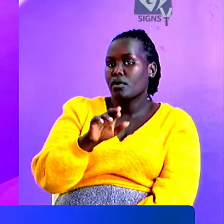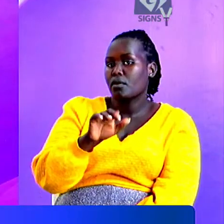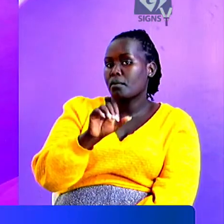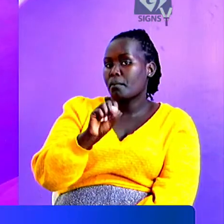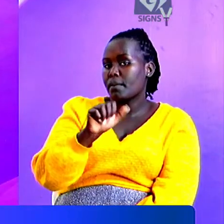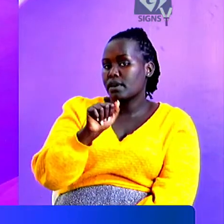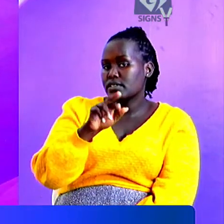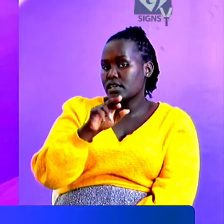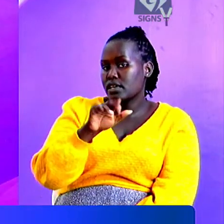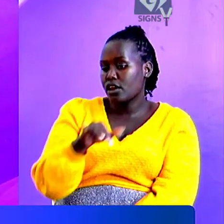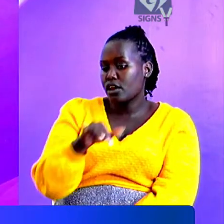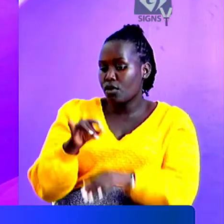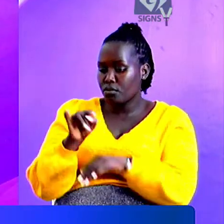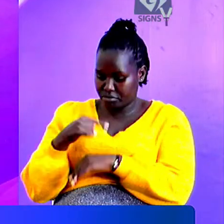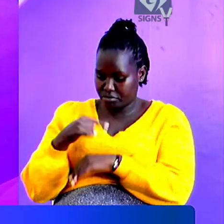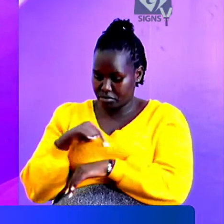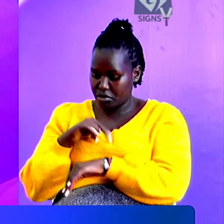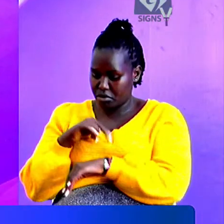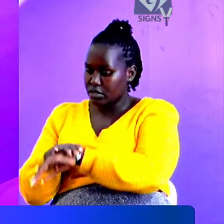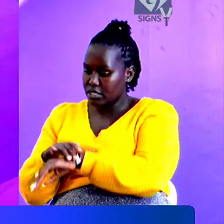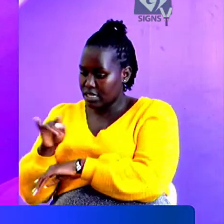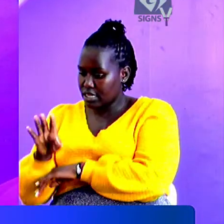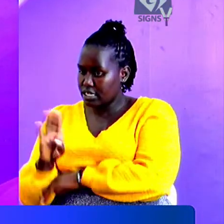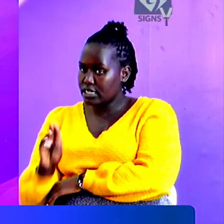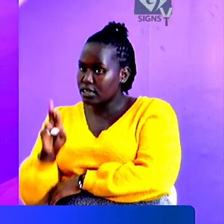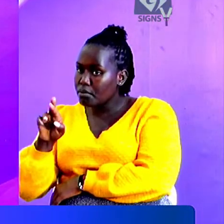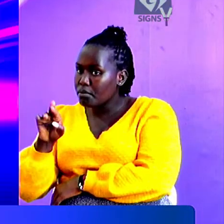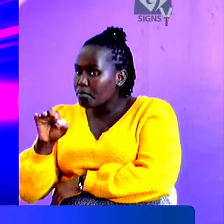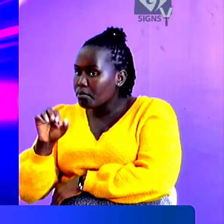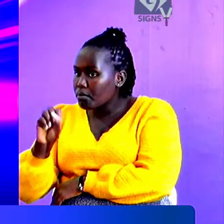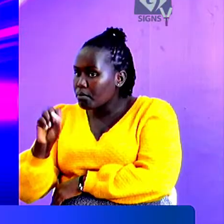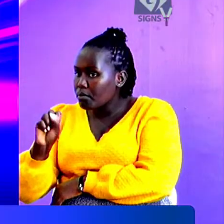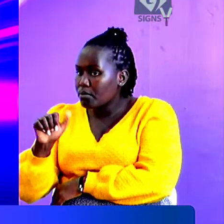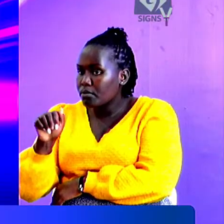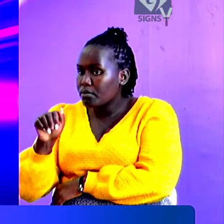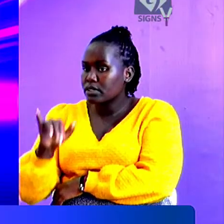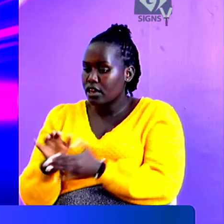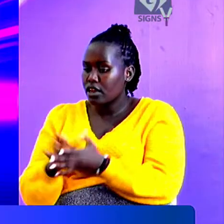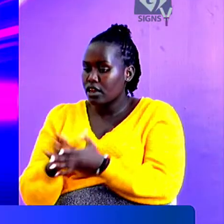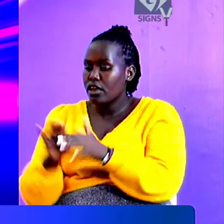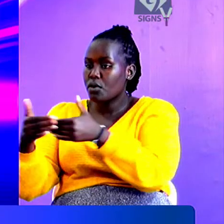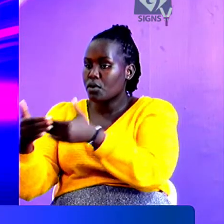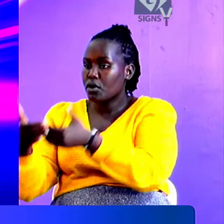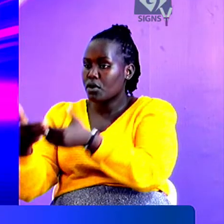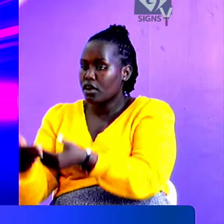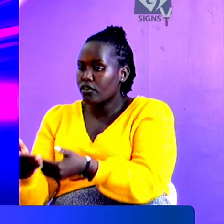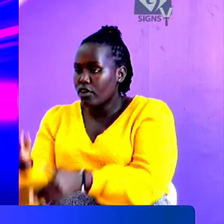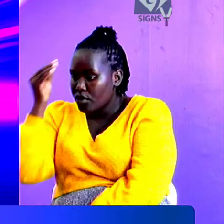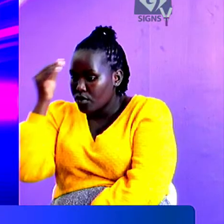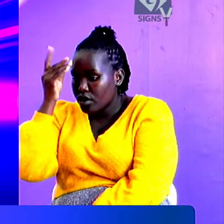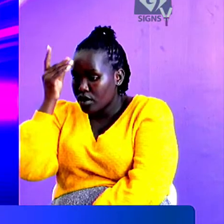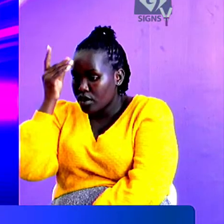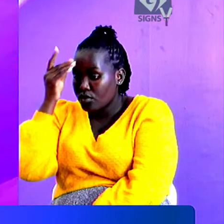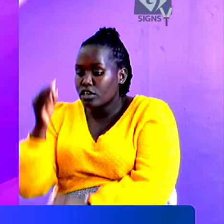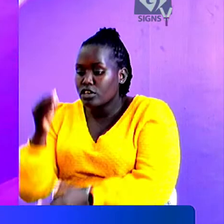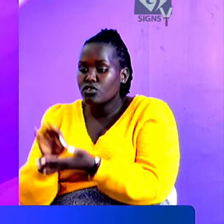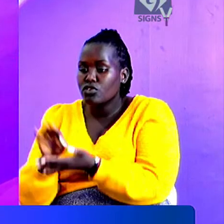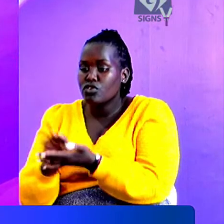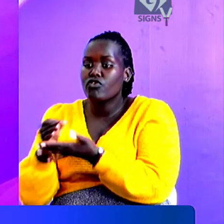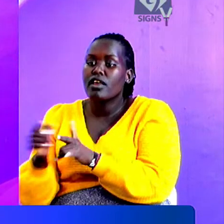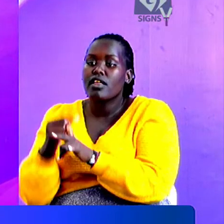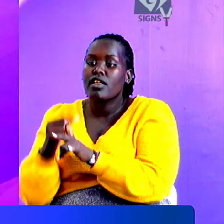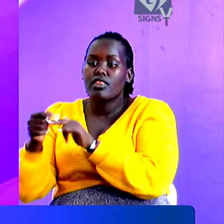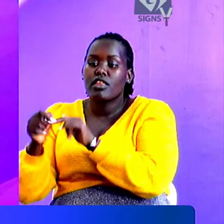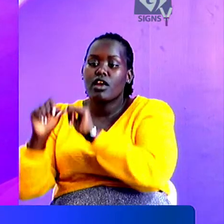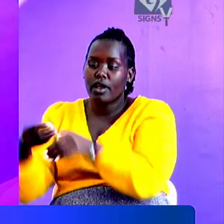bursaries, all right, Consolidate them directly Consolidate into them. the education fund. put them into education fund, Yeah. then we can sort the education